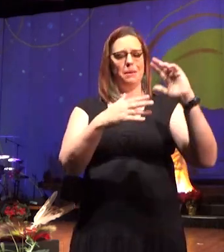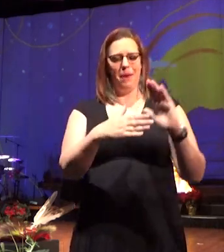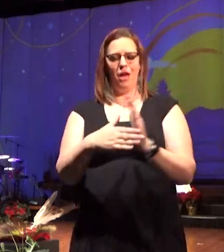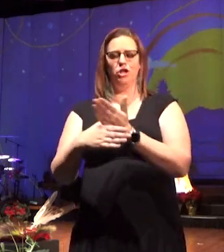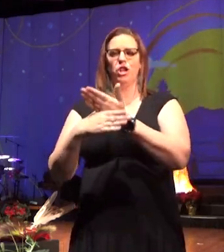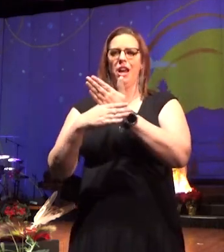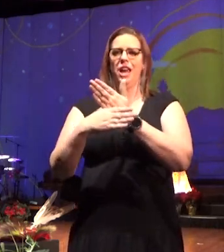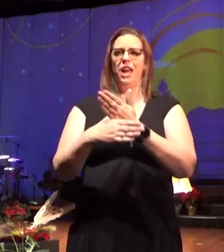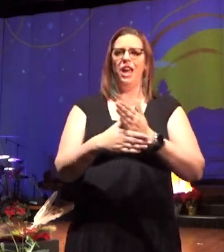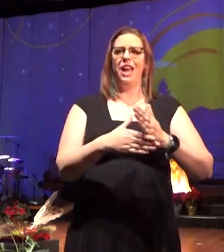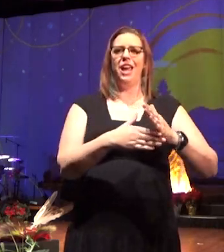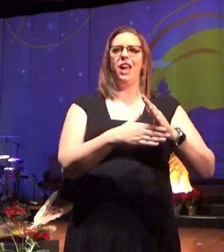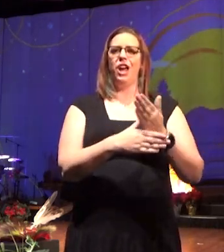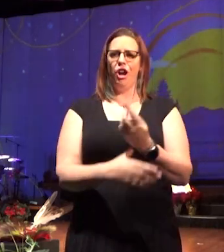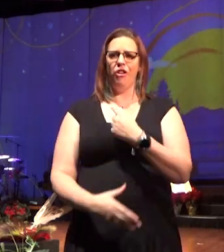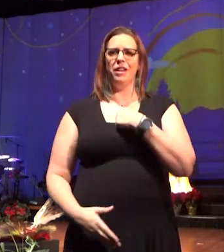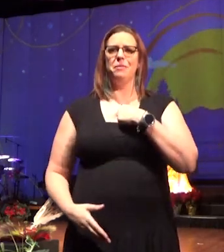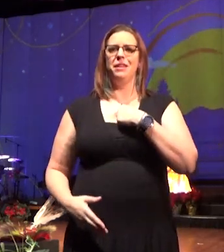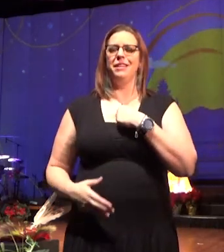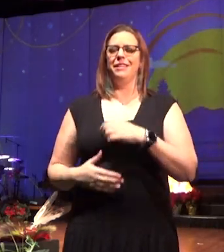sharing with me.